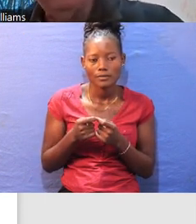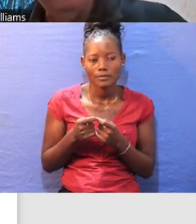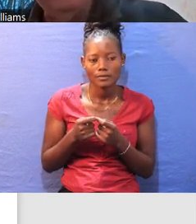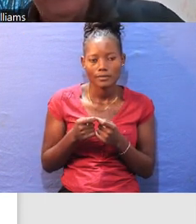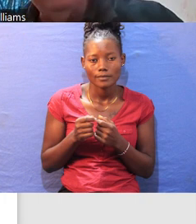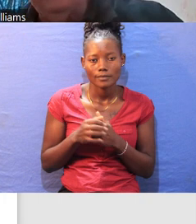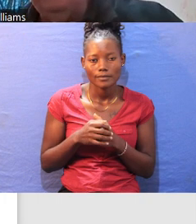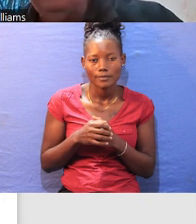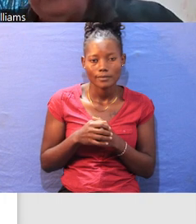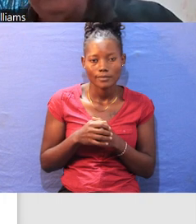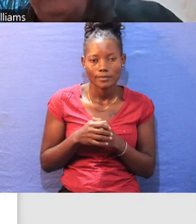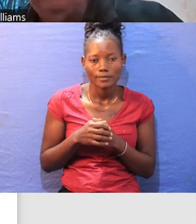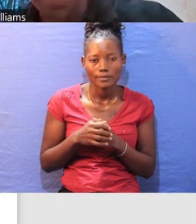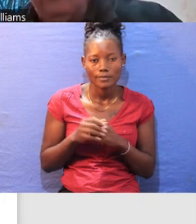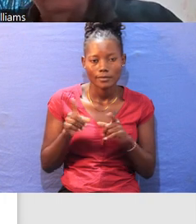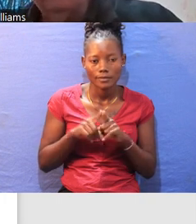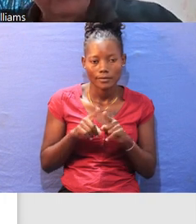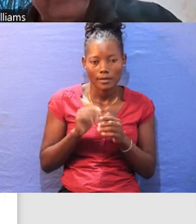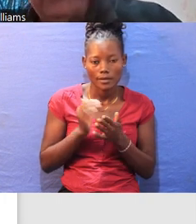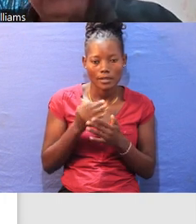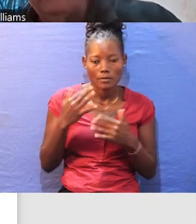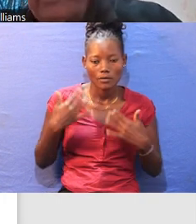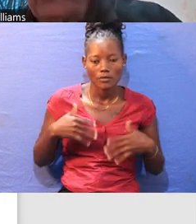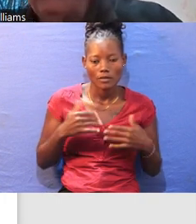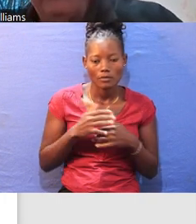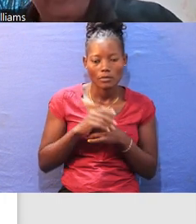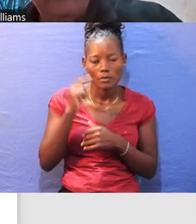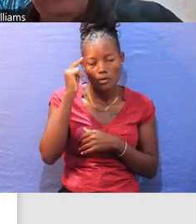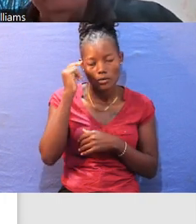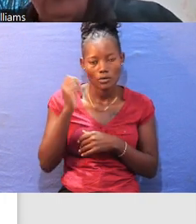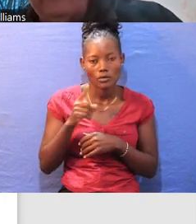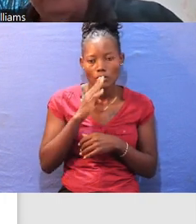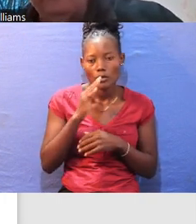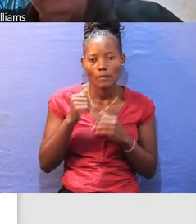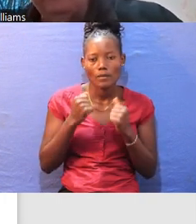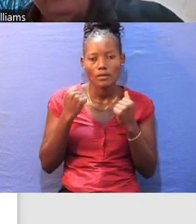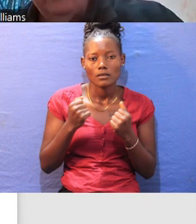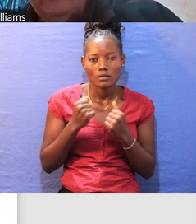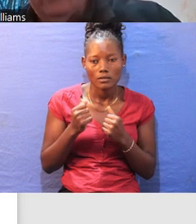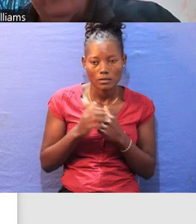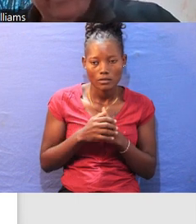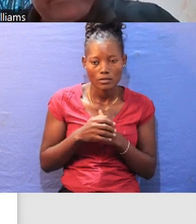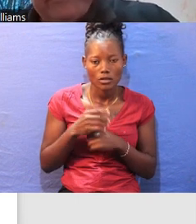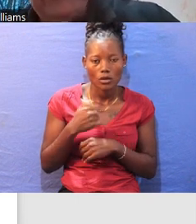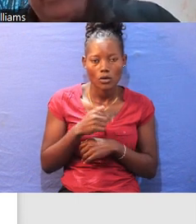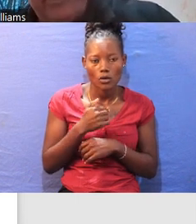Even some of the guys that you wouldn't think would be strong were still. I mean, we had quite a few,